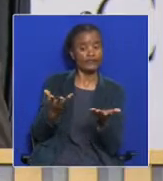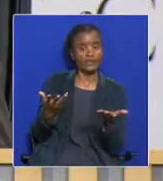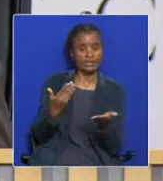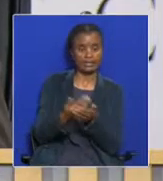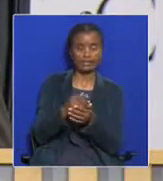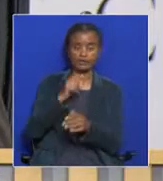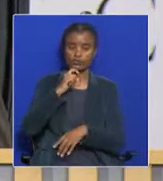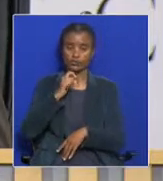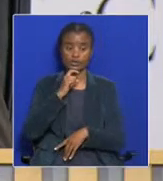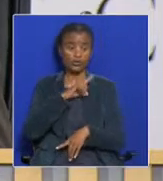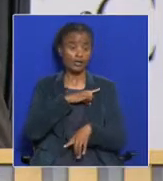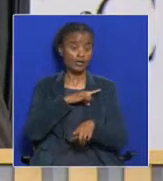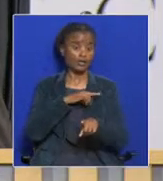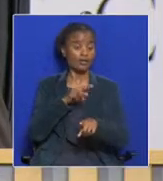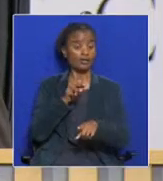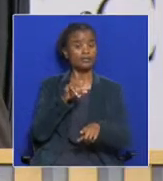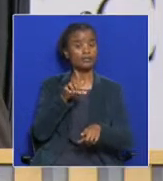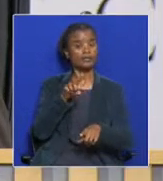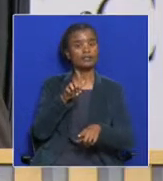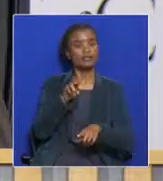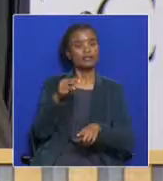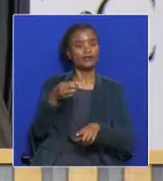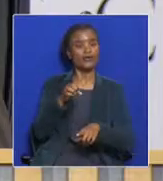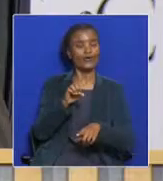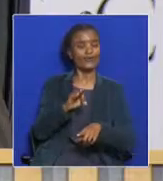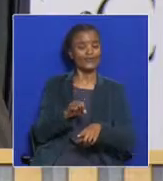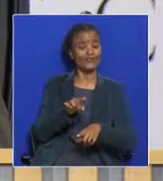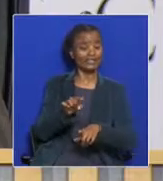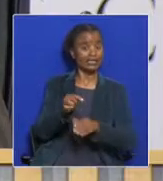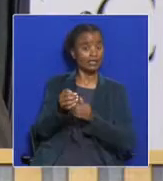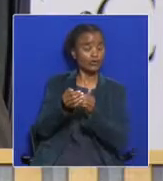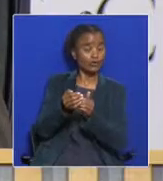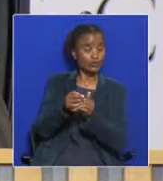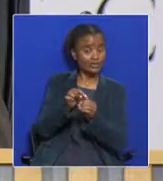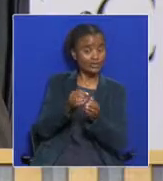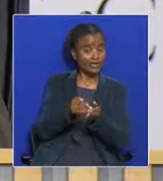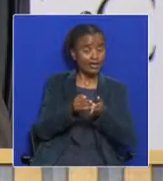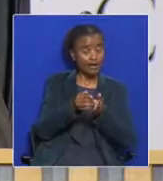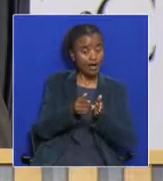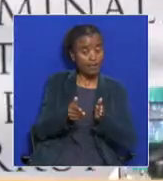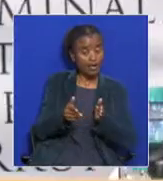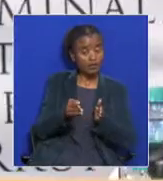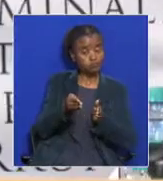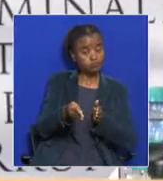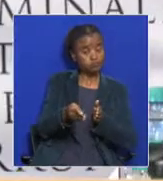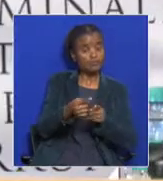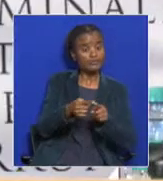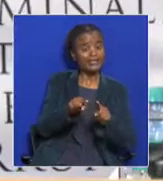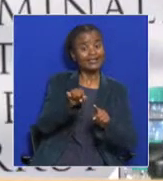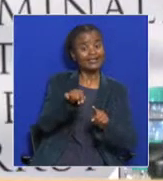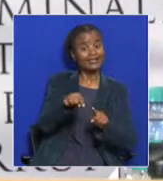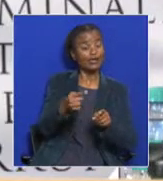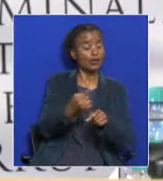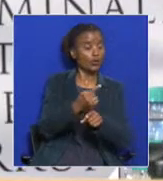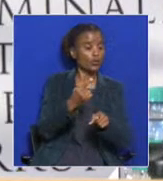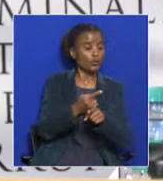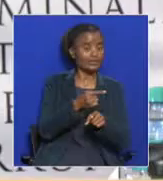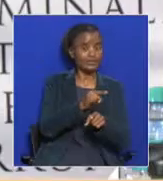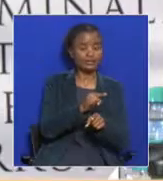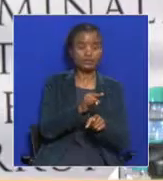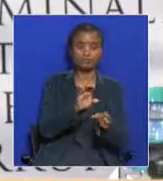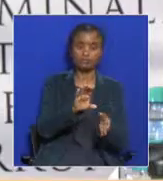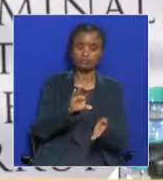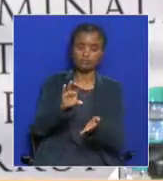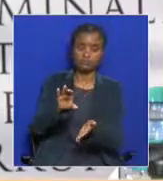which is close to our harbor, they are the stations that receive bulk exhibits that are seized at the harbor. So it